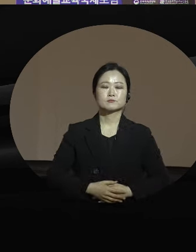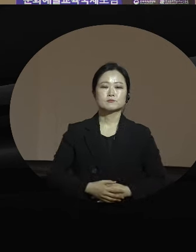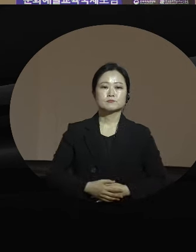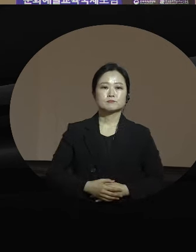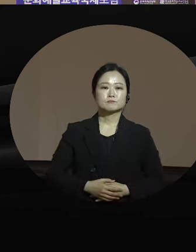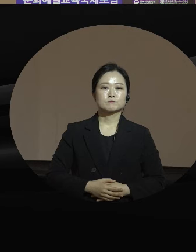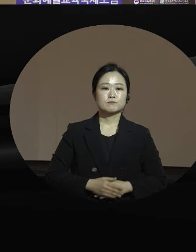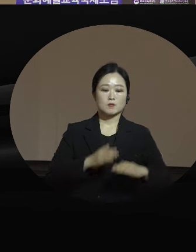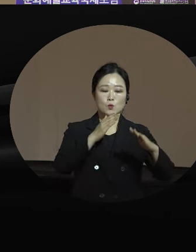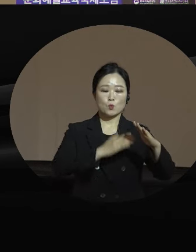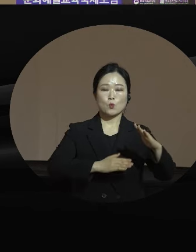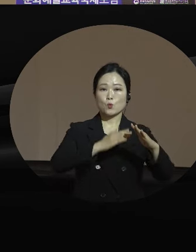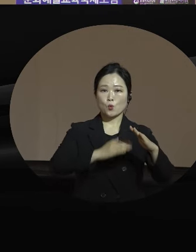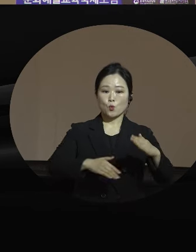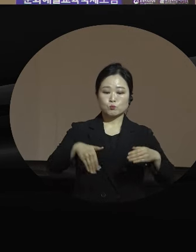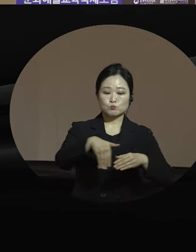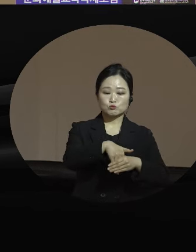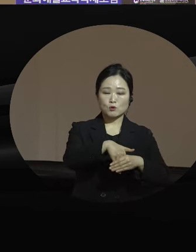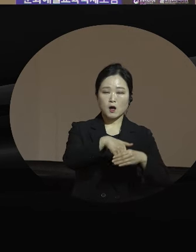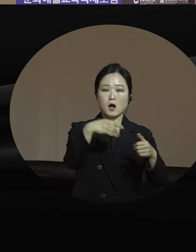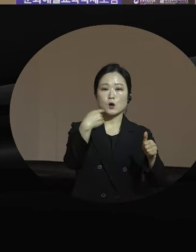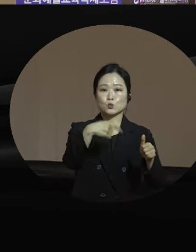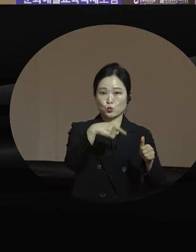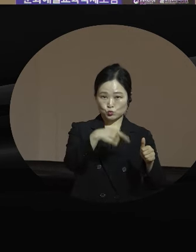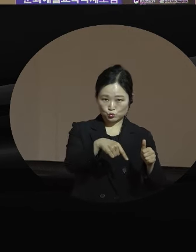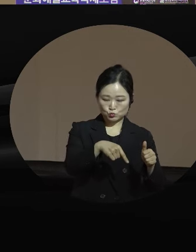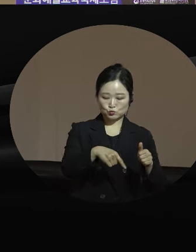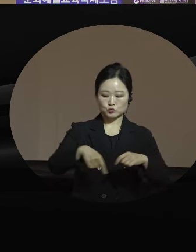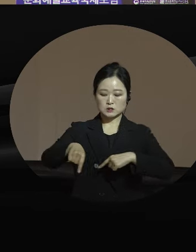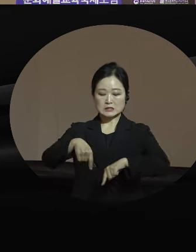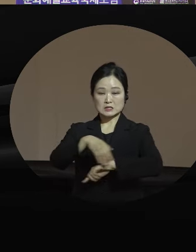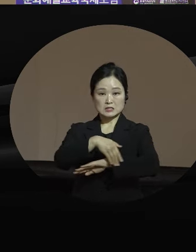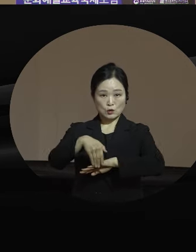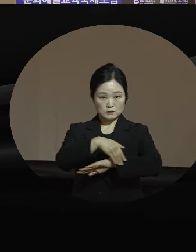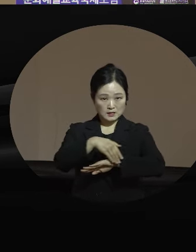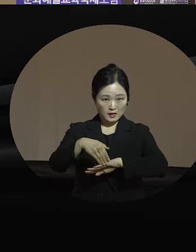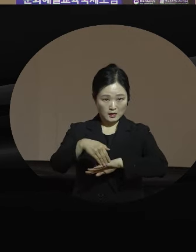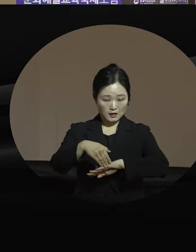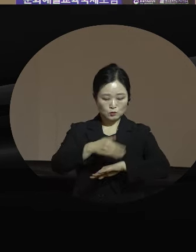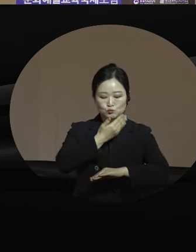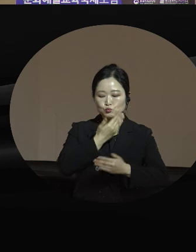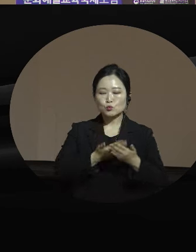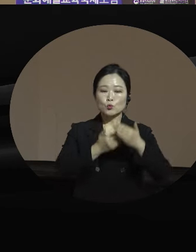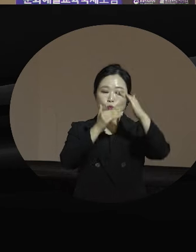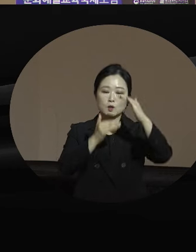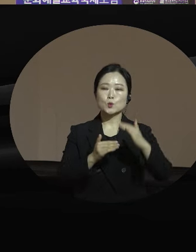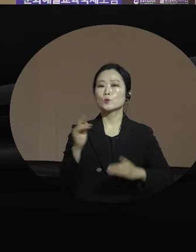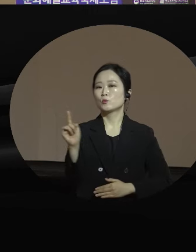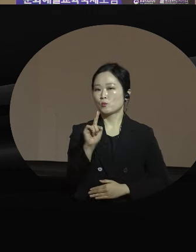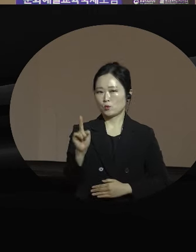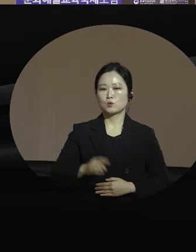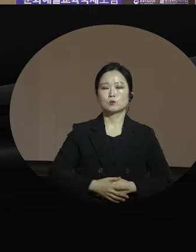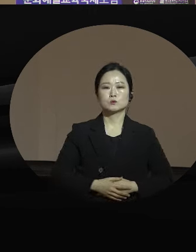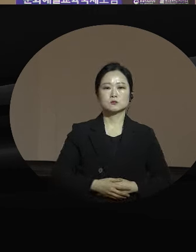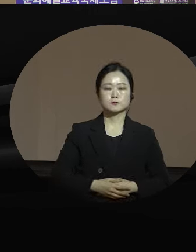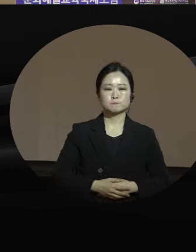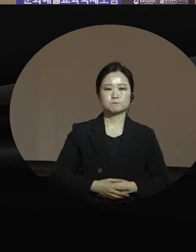cultural, public cultural education event is to create the positive attitude and creative